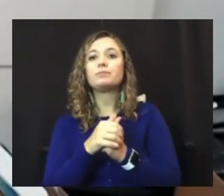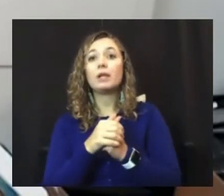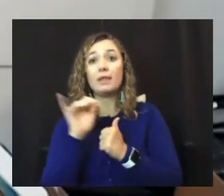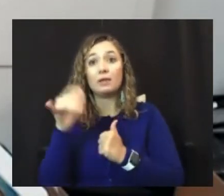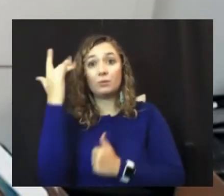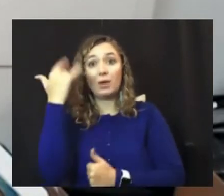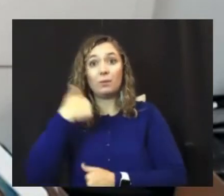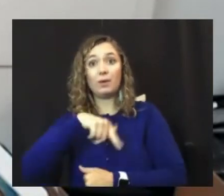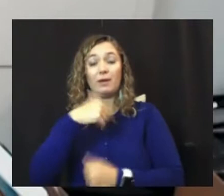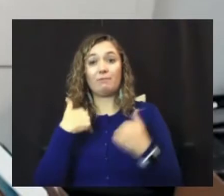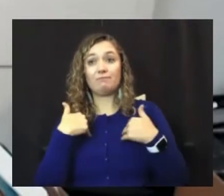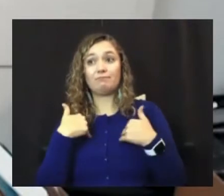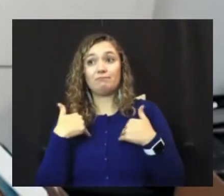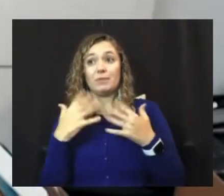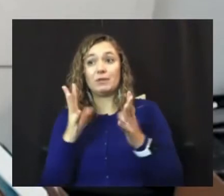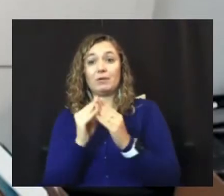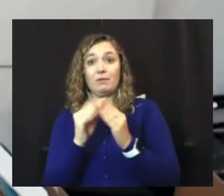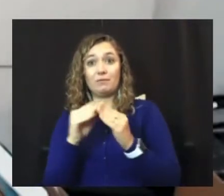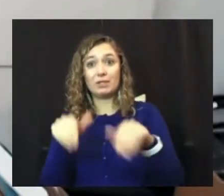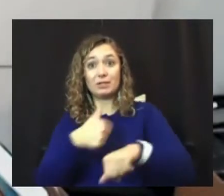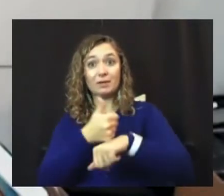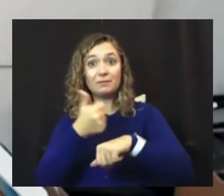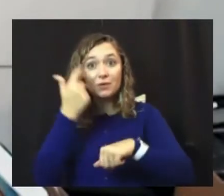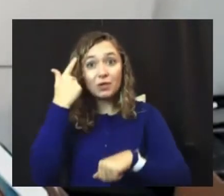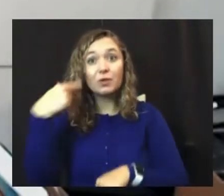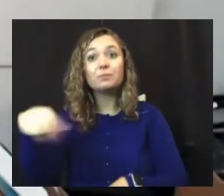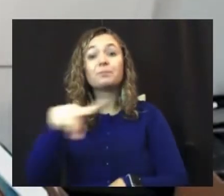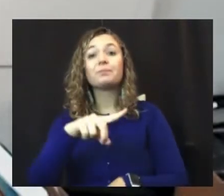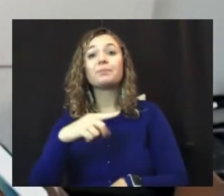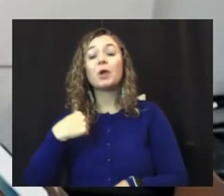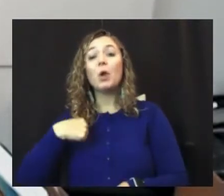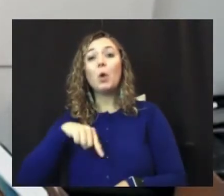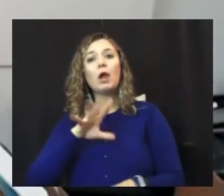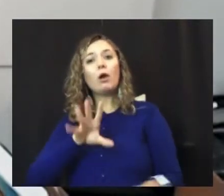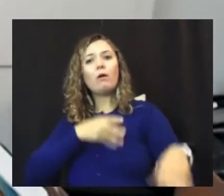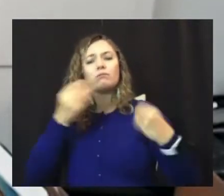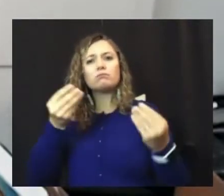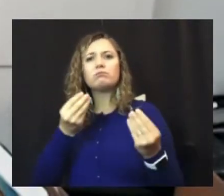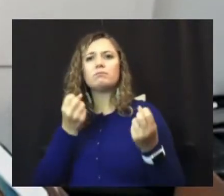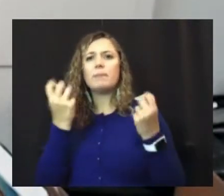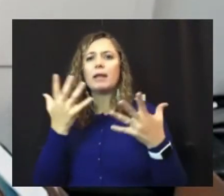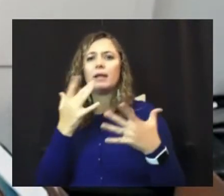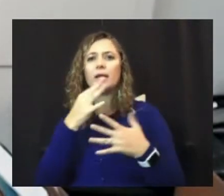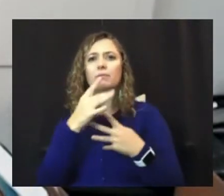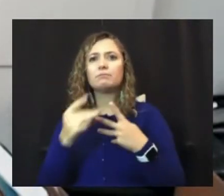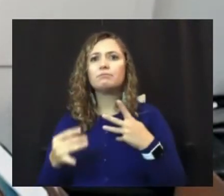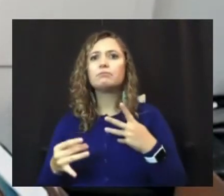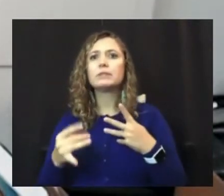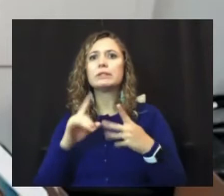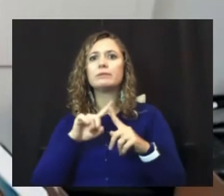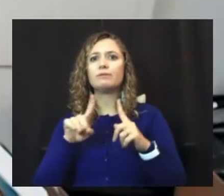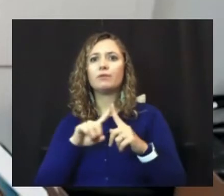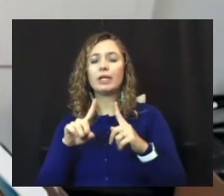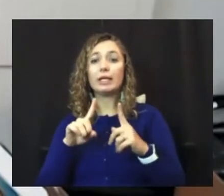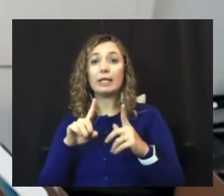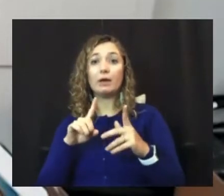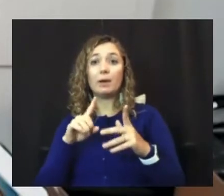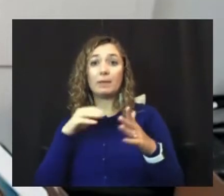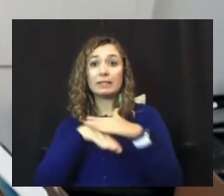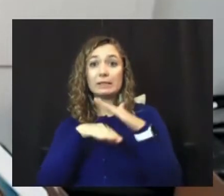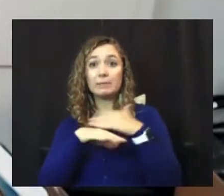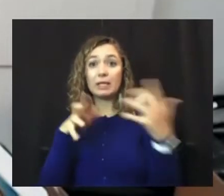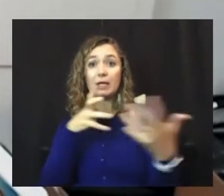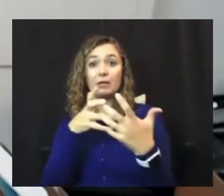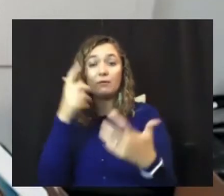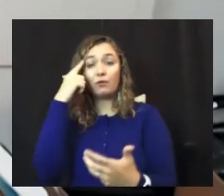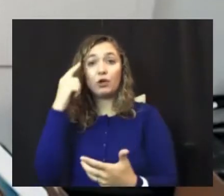today. We are offering many different types of accessibility accommodations for any person